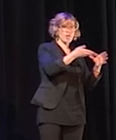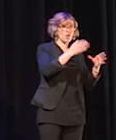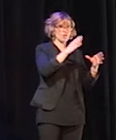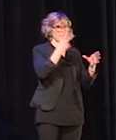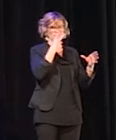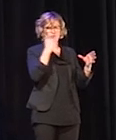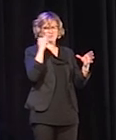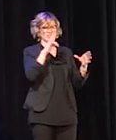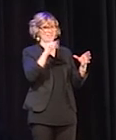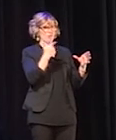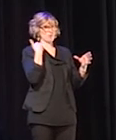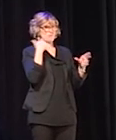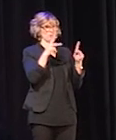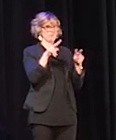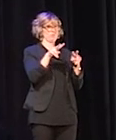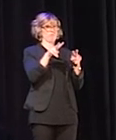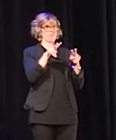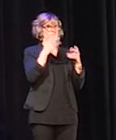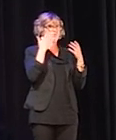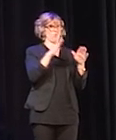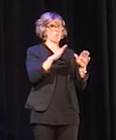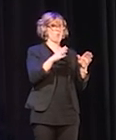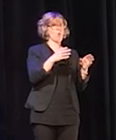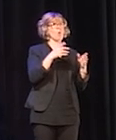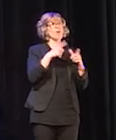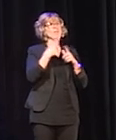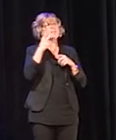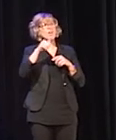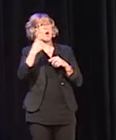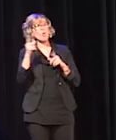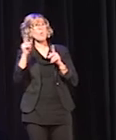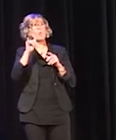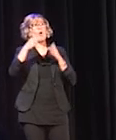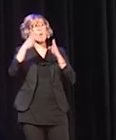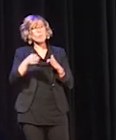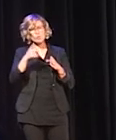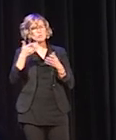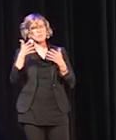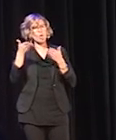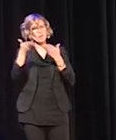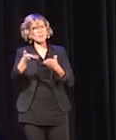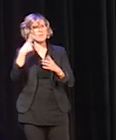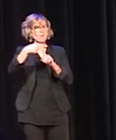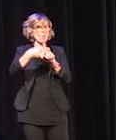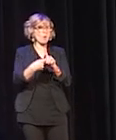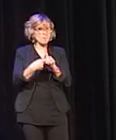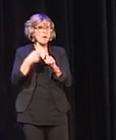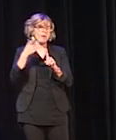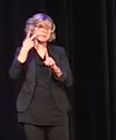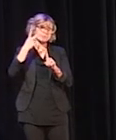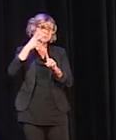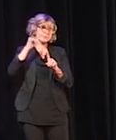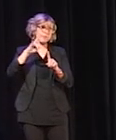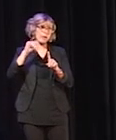before, don't know what it is. And then you'll see one where that person has been there for a month, that camera's been around, someone from that camp is